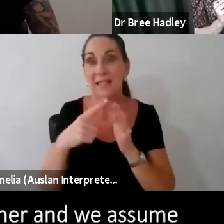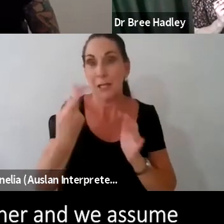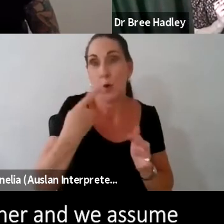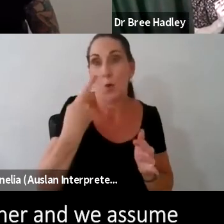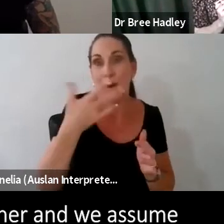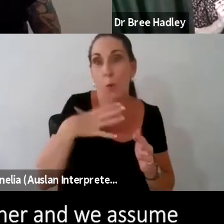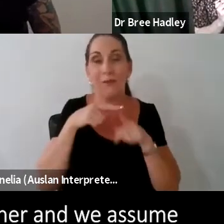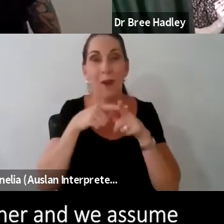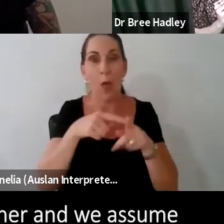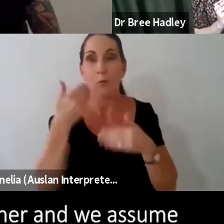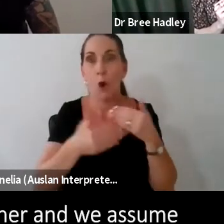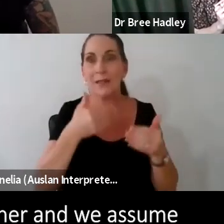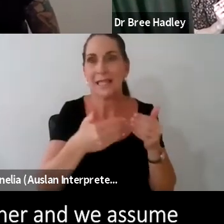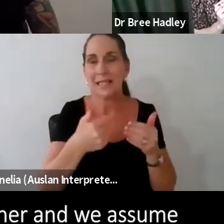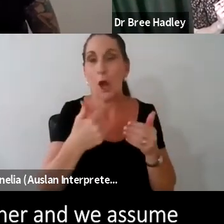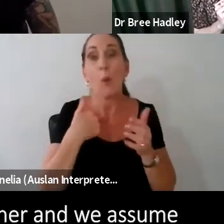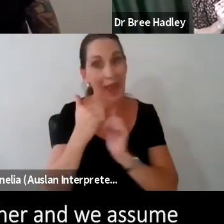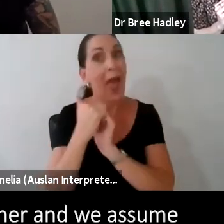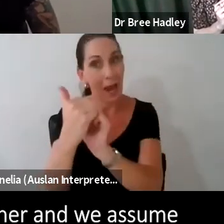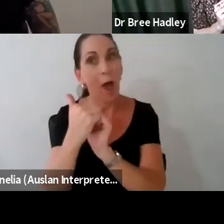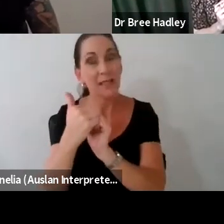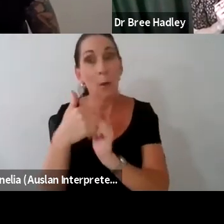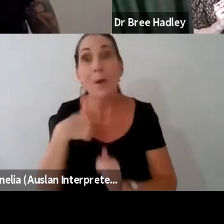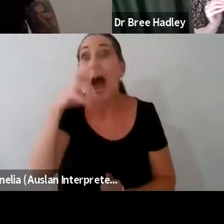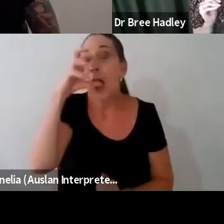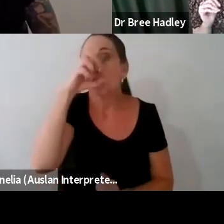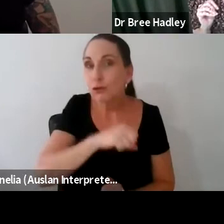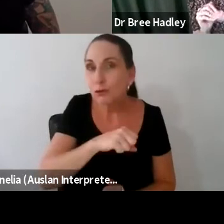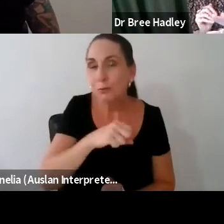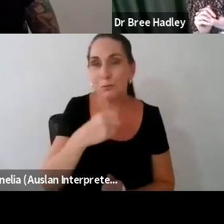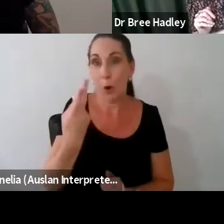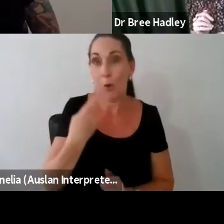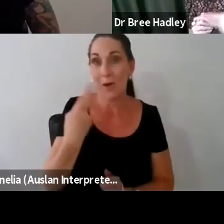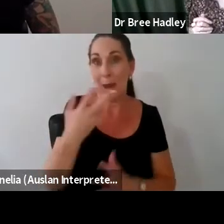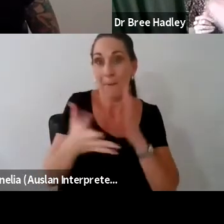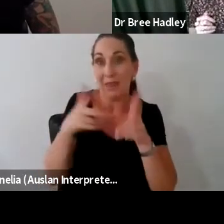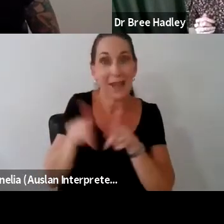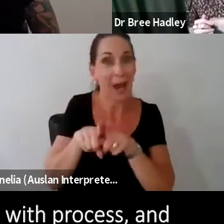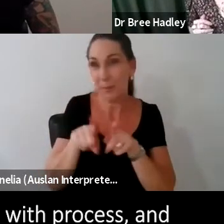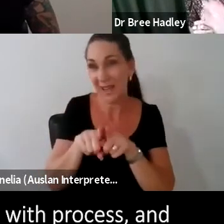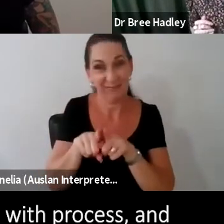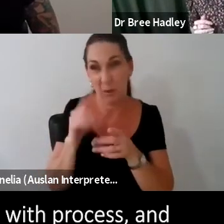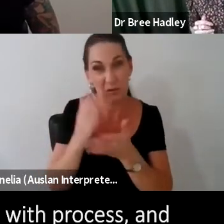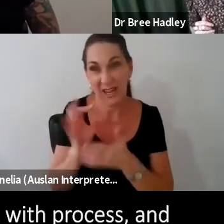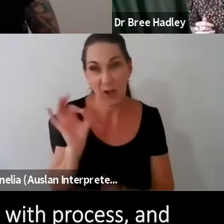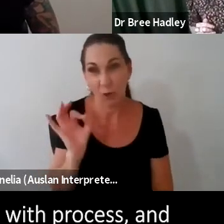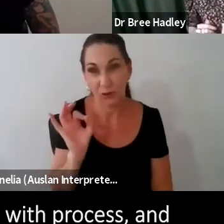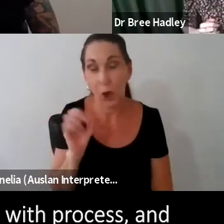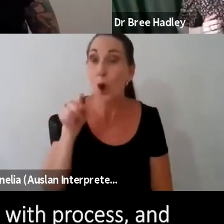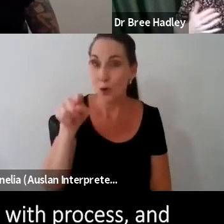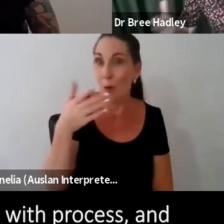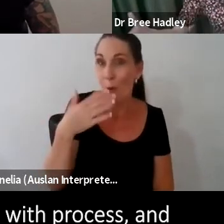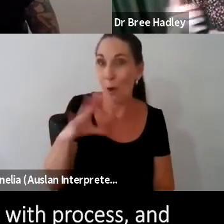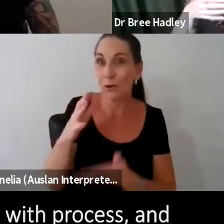and we assume we mean the same thing, but we don't. And you mean you want support with access